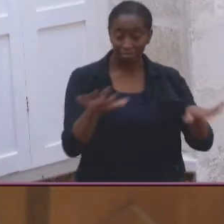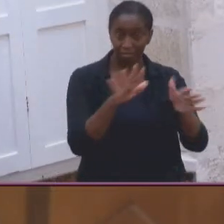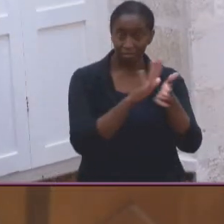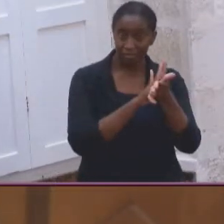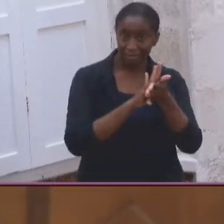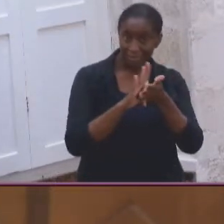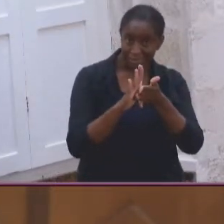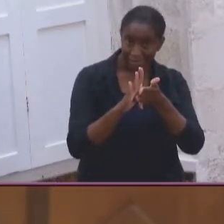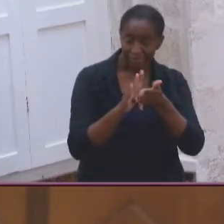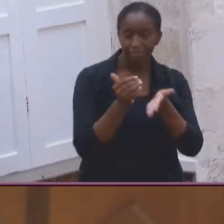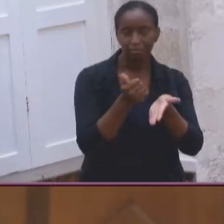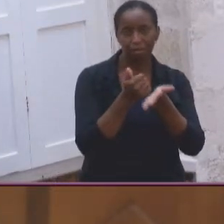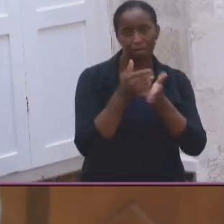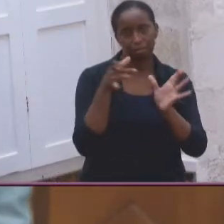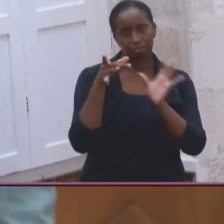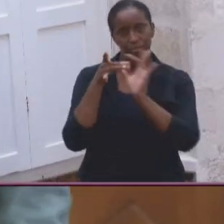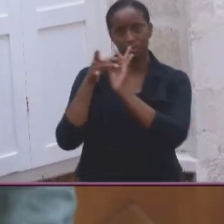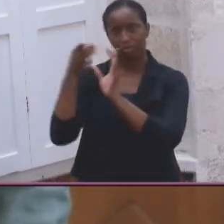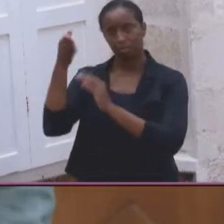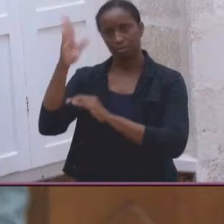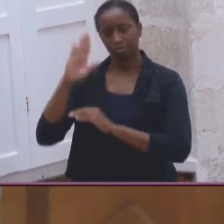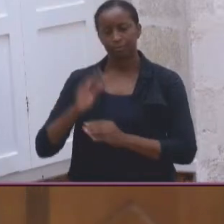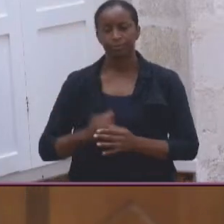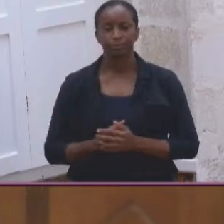We have come through